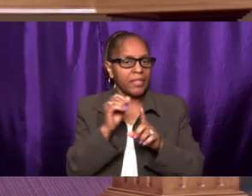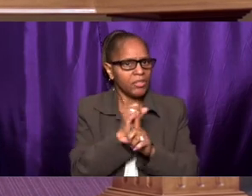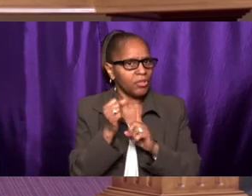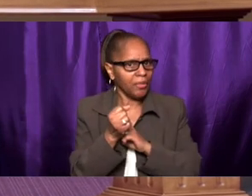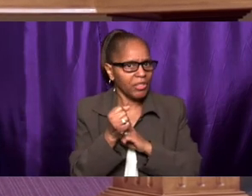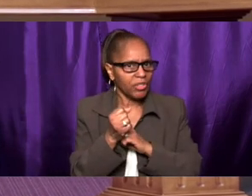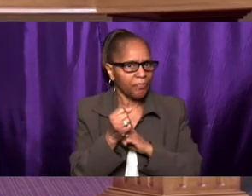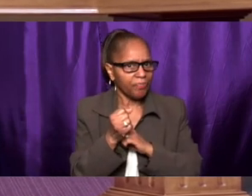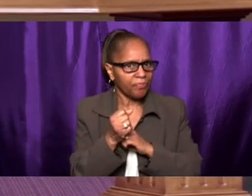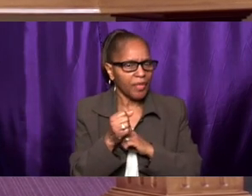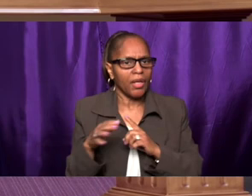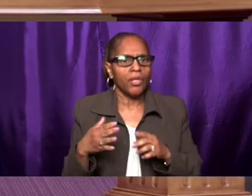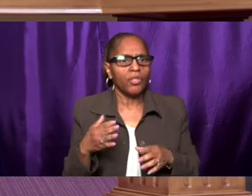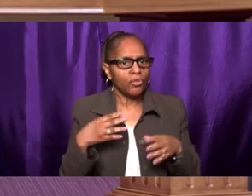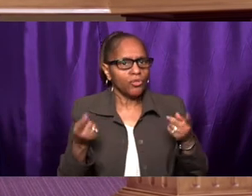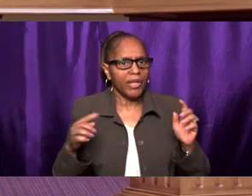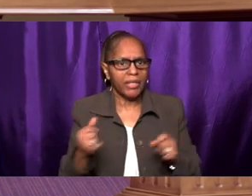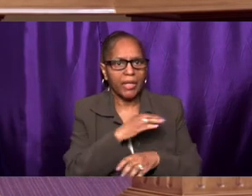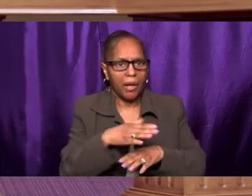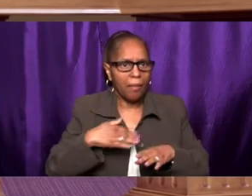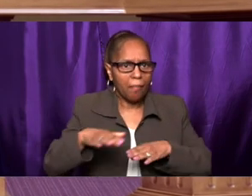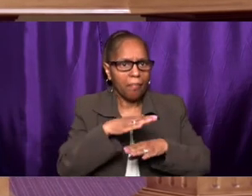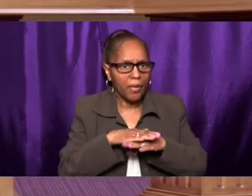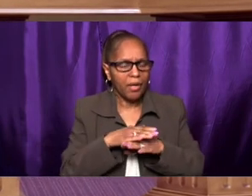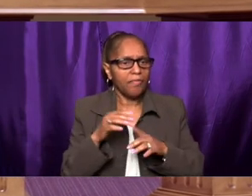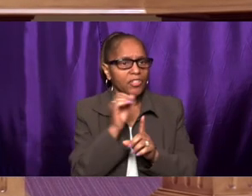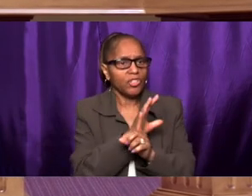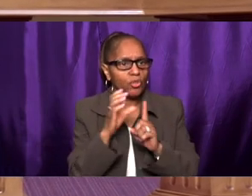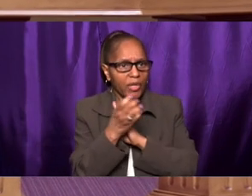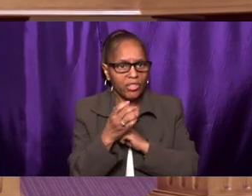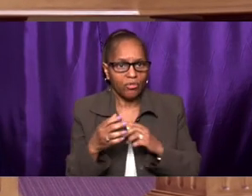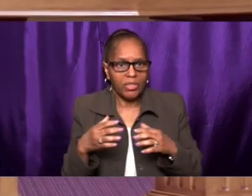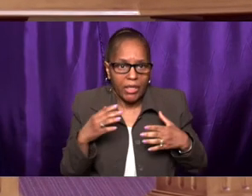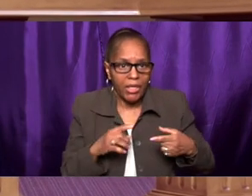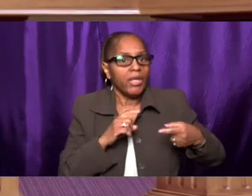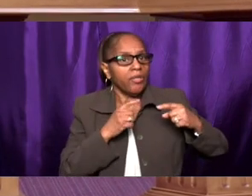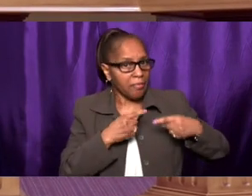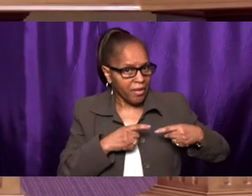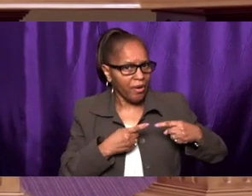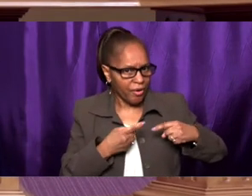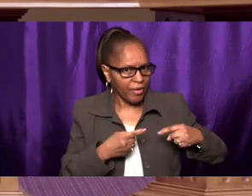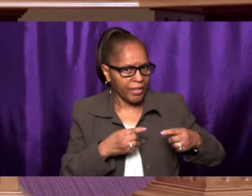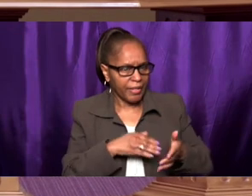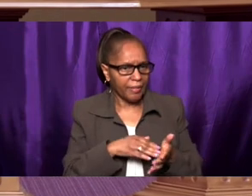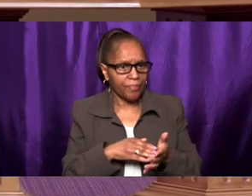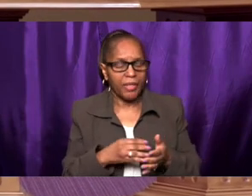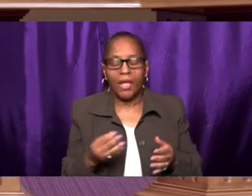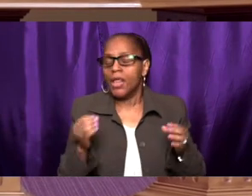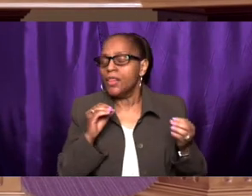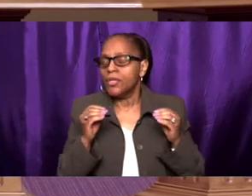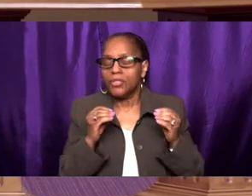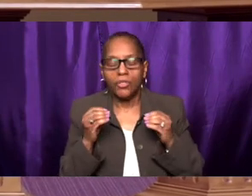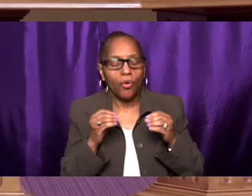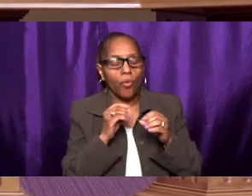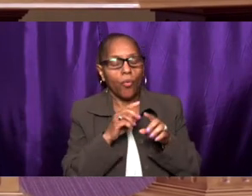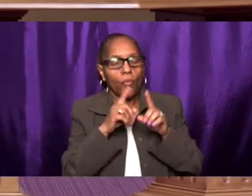You flying an inch off the ground because you scared to skin your knee. But there's no real transparency